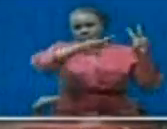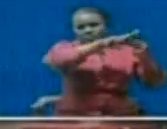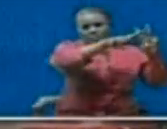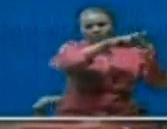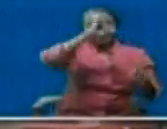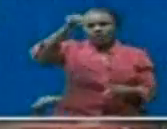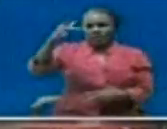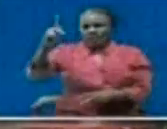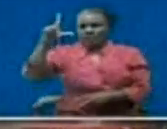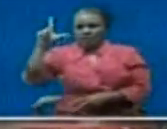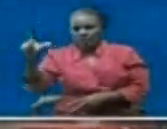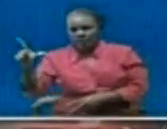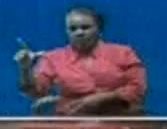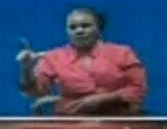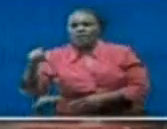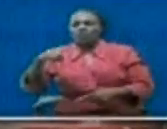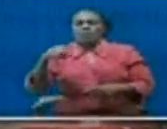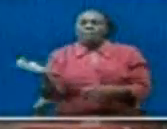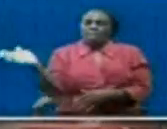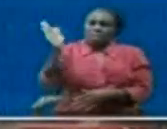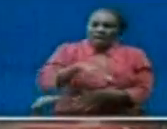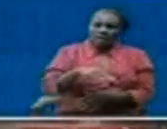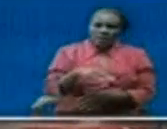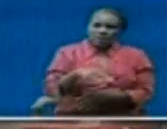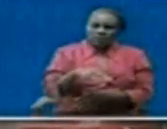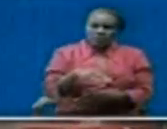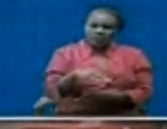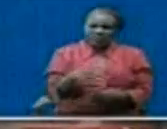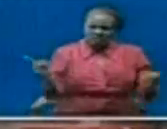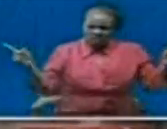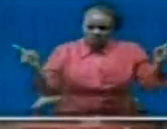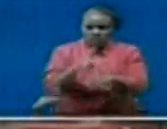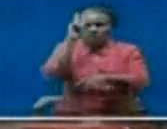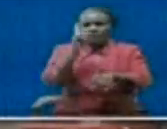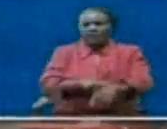is JKL. And JKL will be back in a moment.